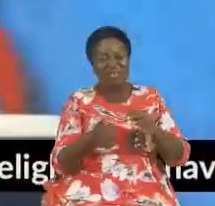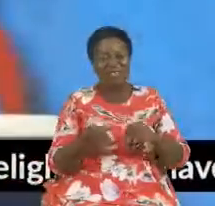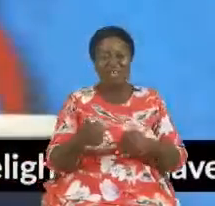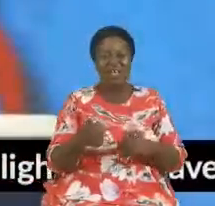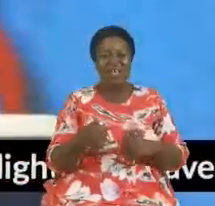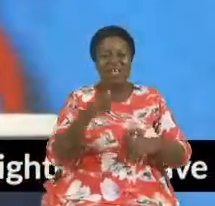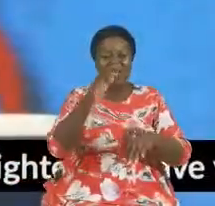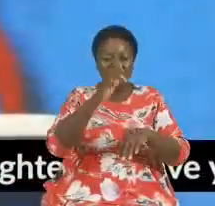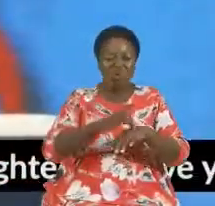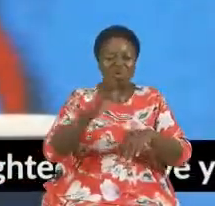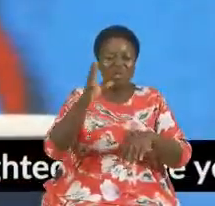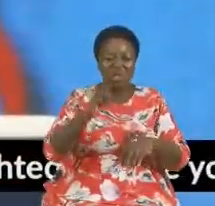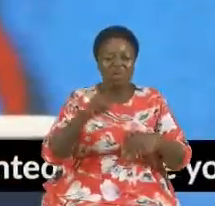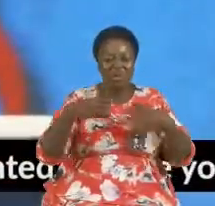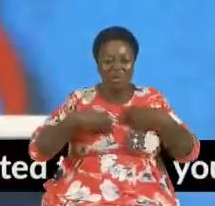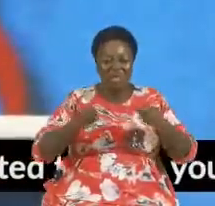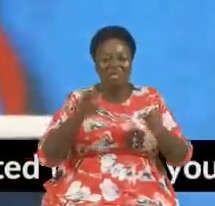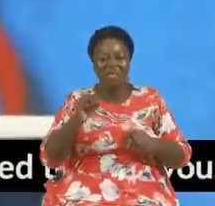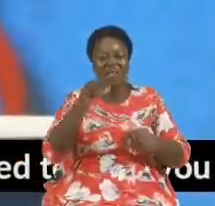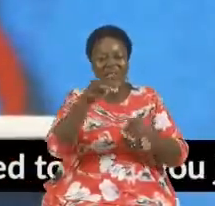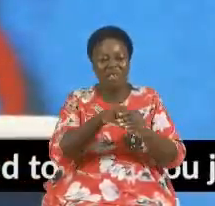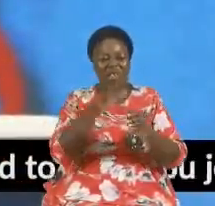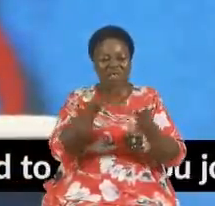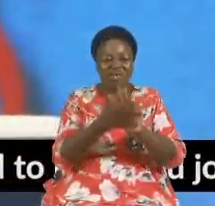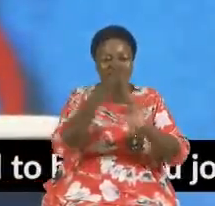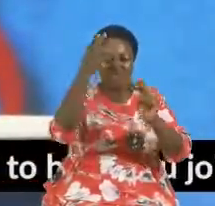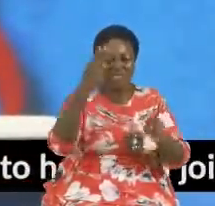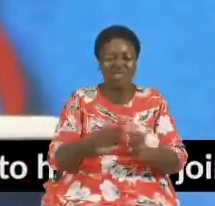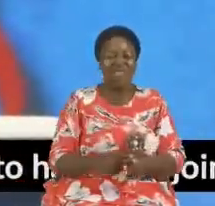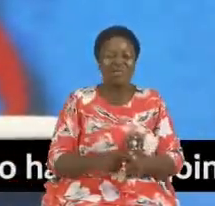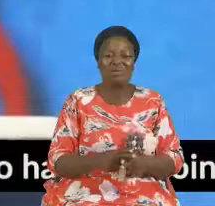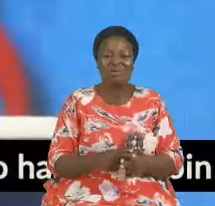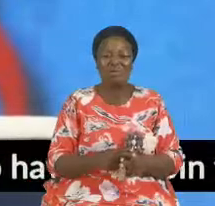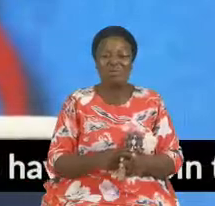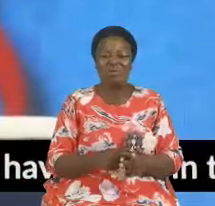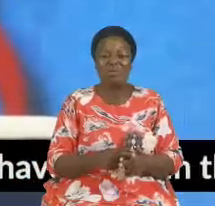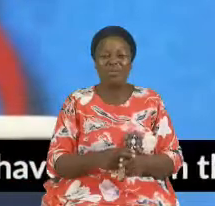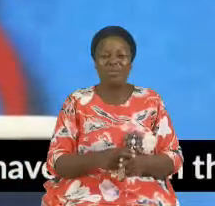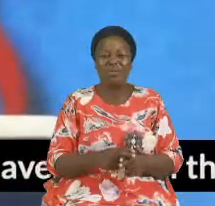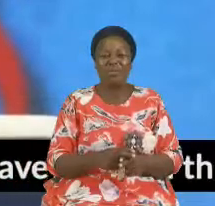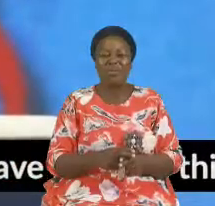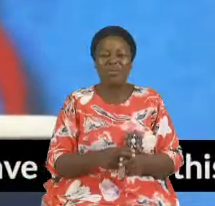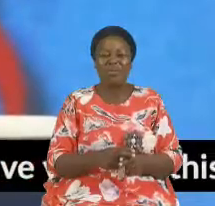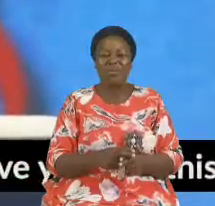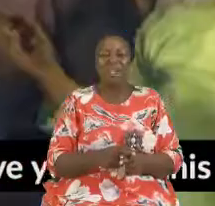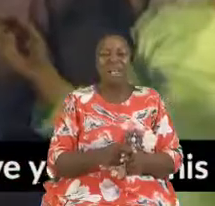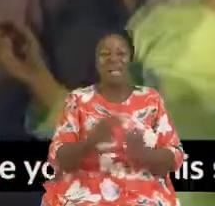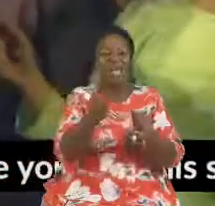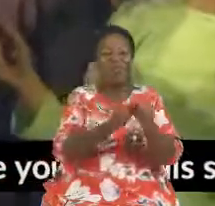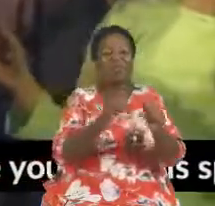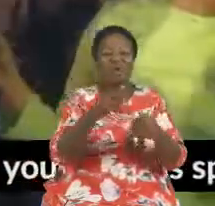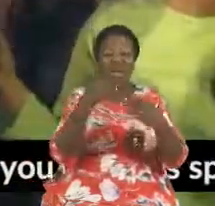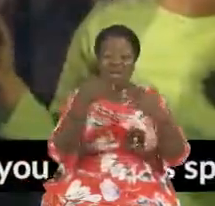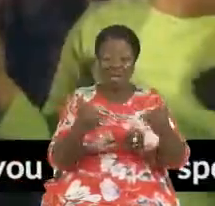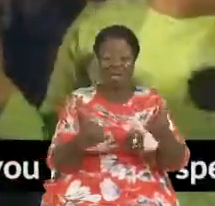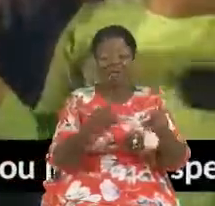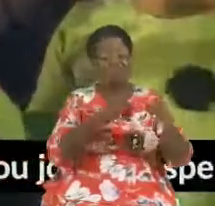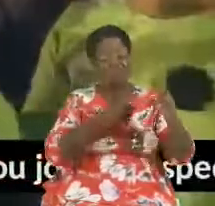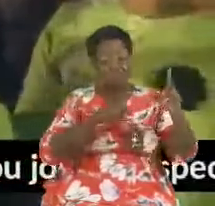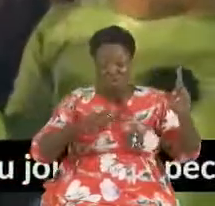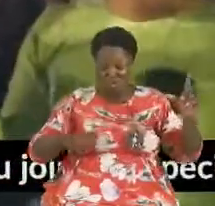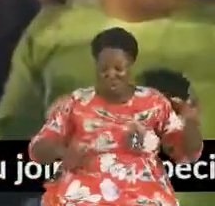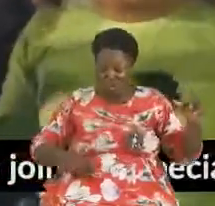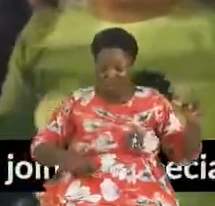leg shorter than the other, one hand shorter than the other, touch them. Heal them in Jesus' name.